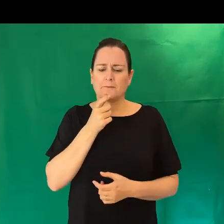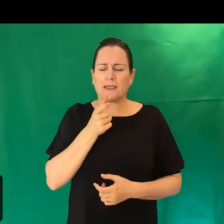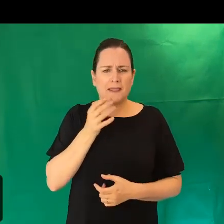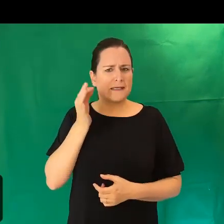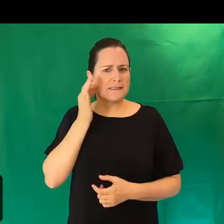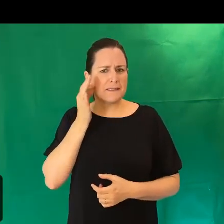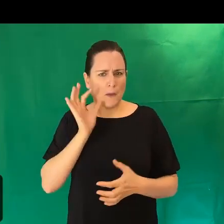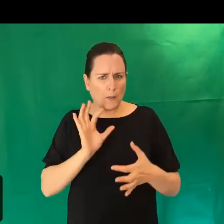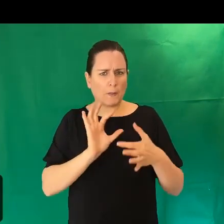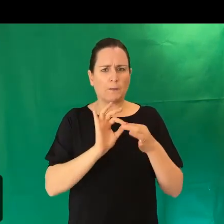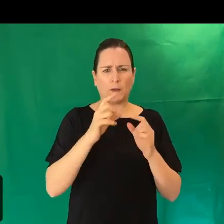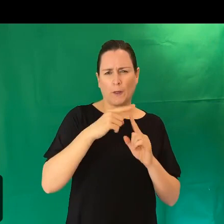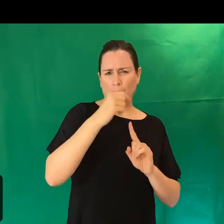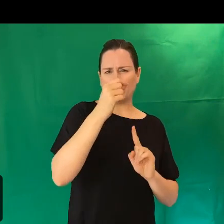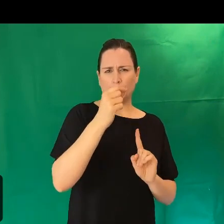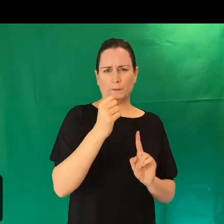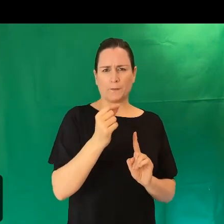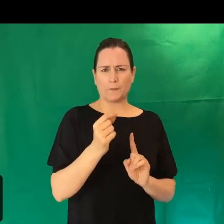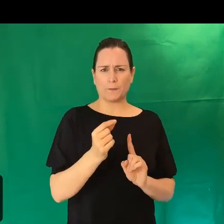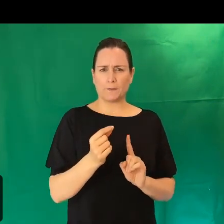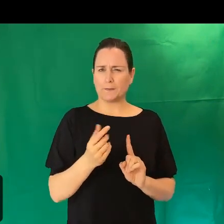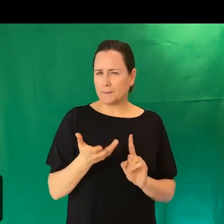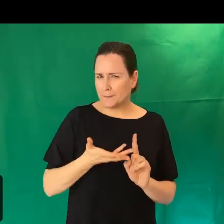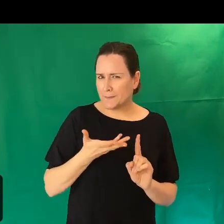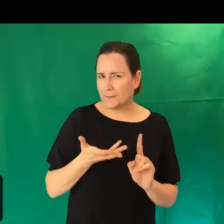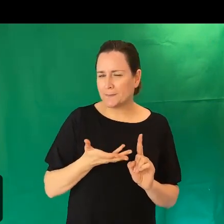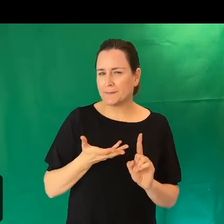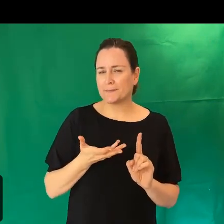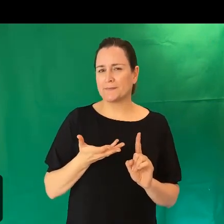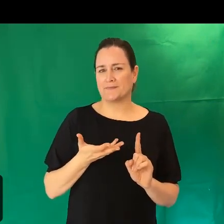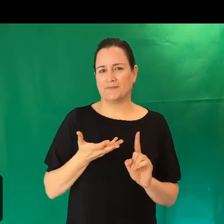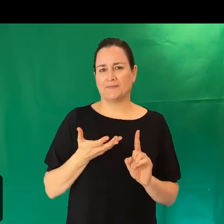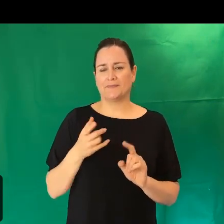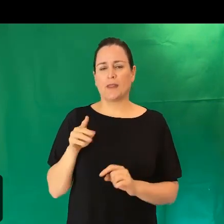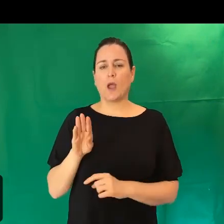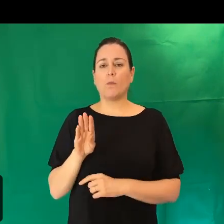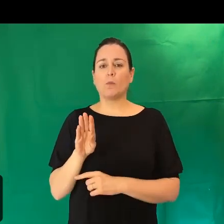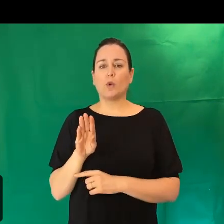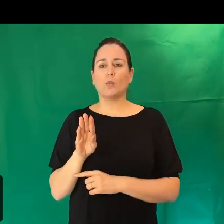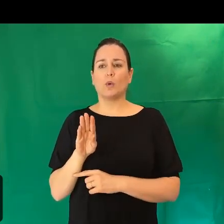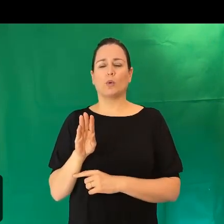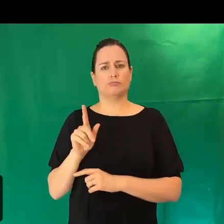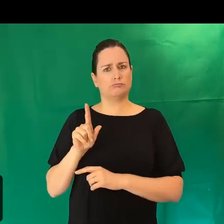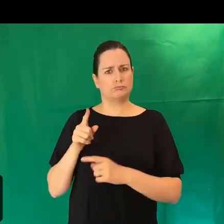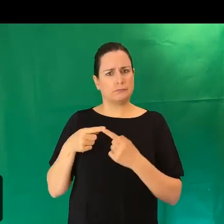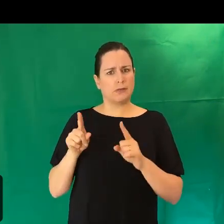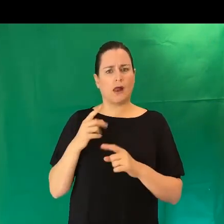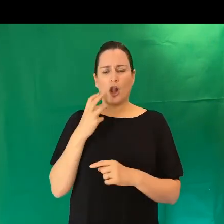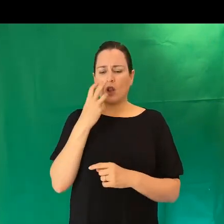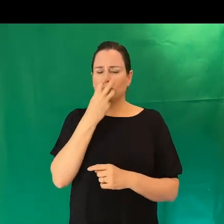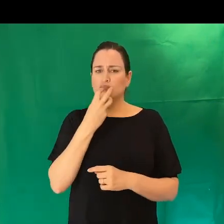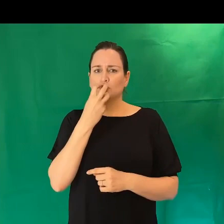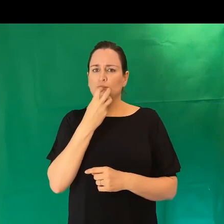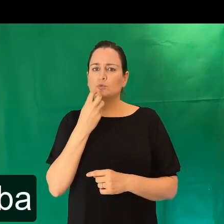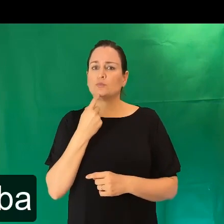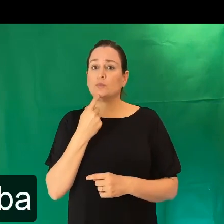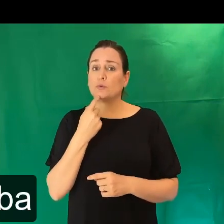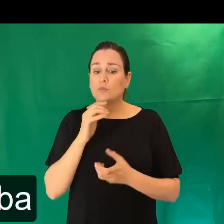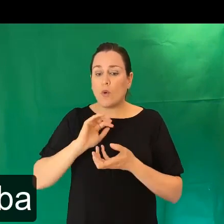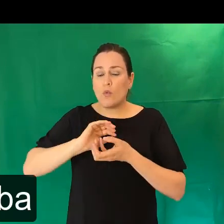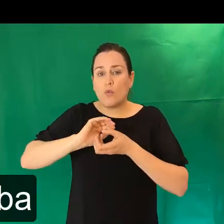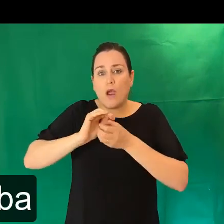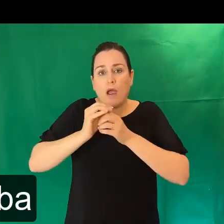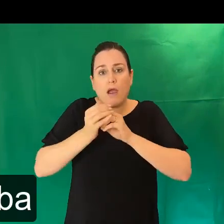connects spiky forms to the vowels such as I,